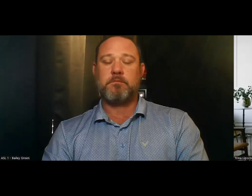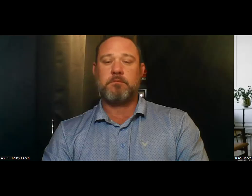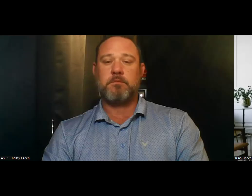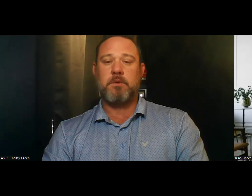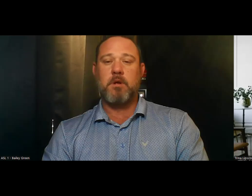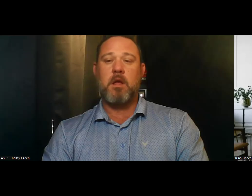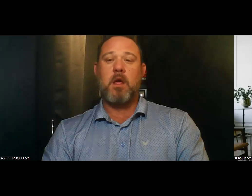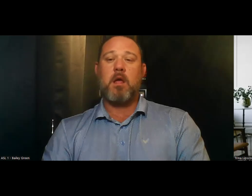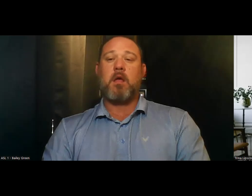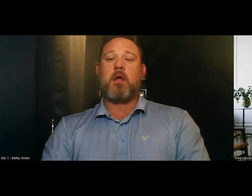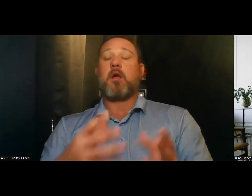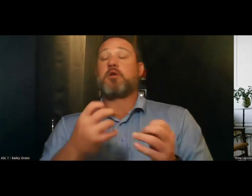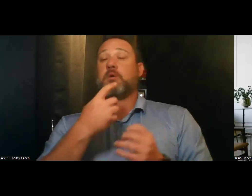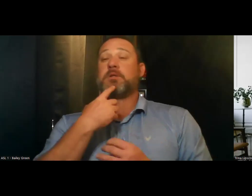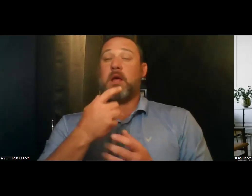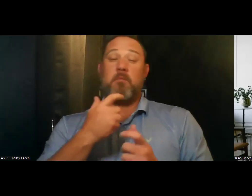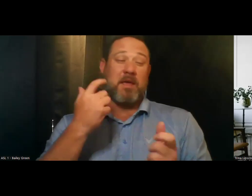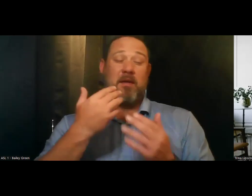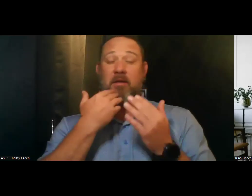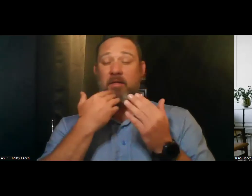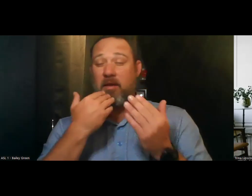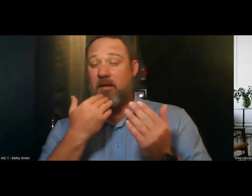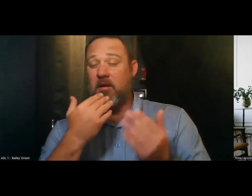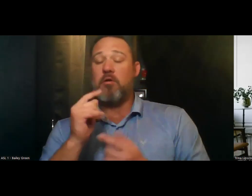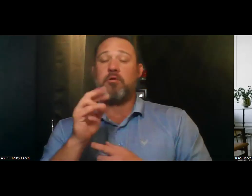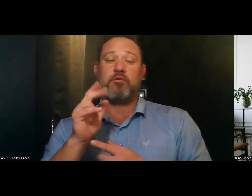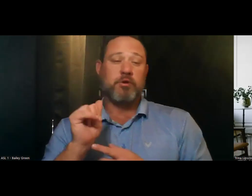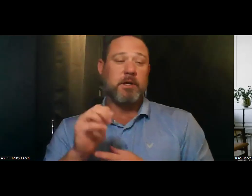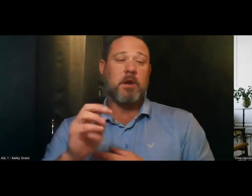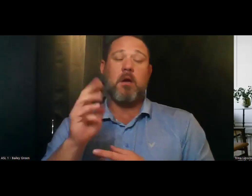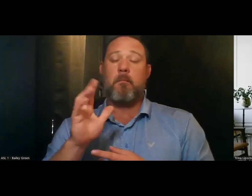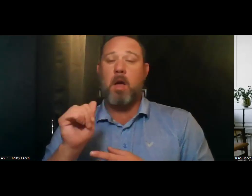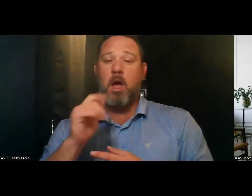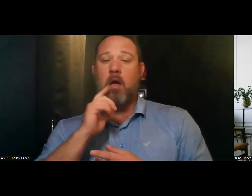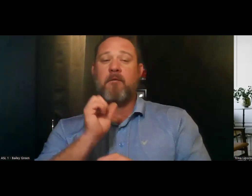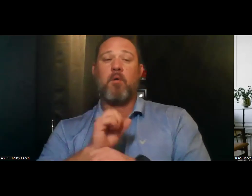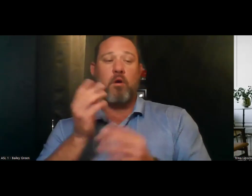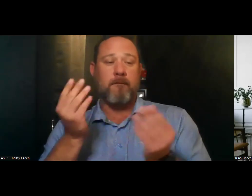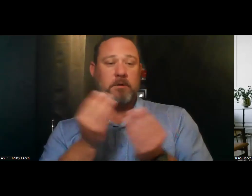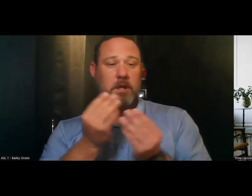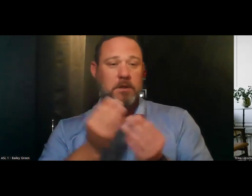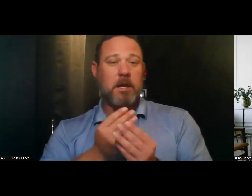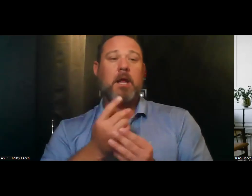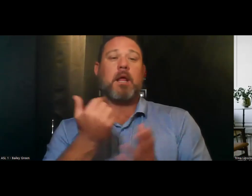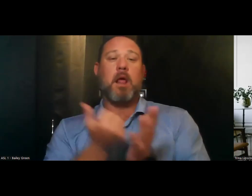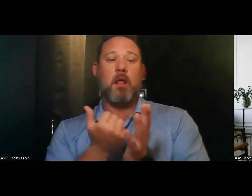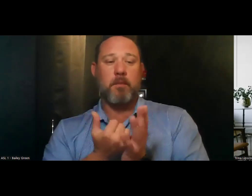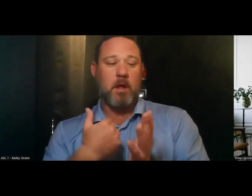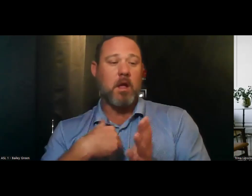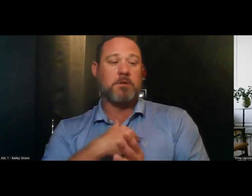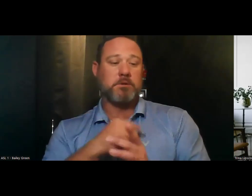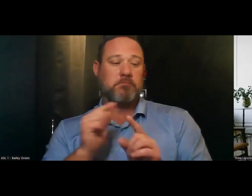Well, I just want to say a big thank you, of course, to Trina and Maya for your work in facilitating and really helping us get to this